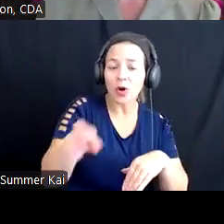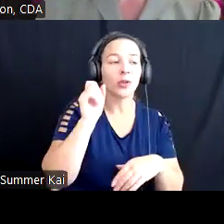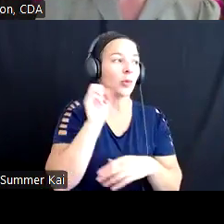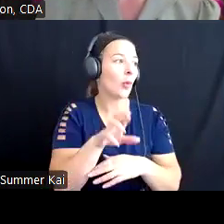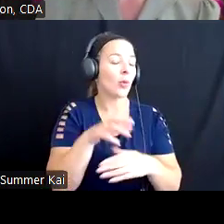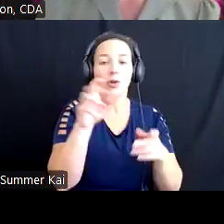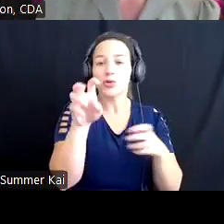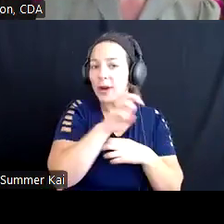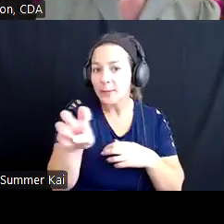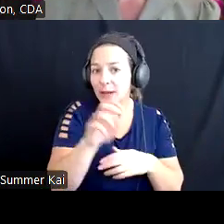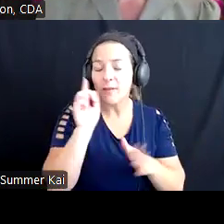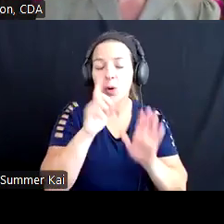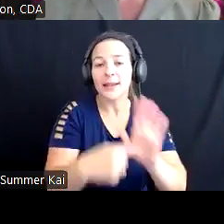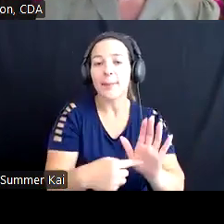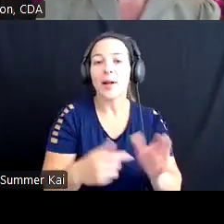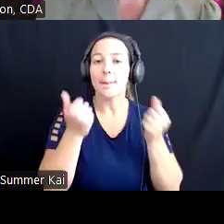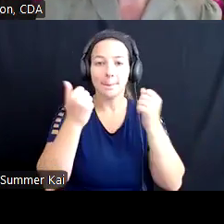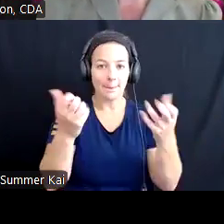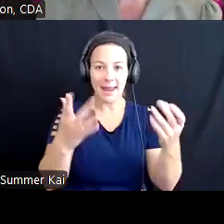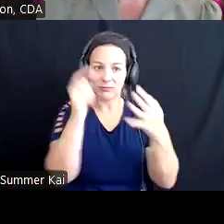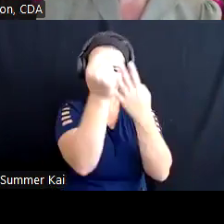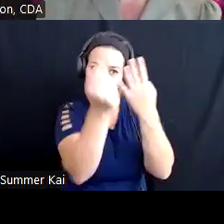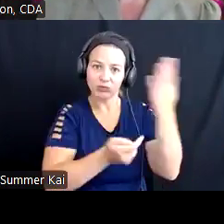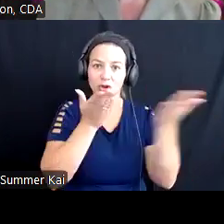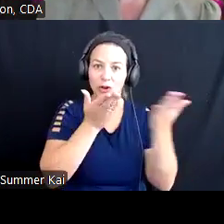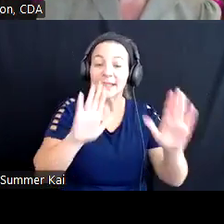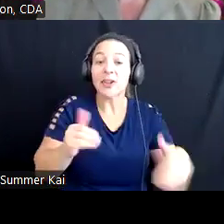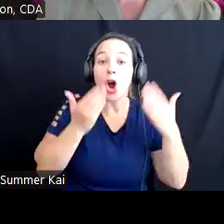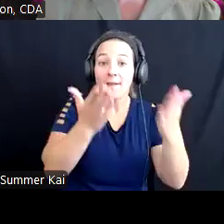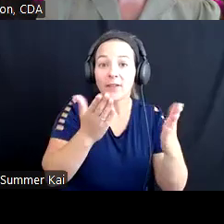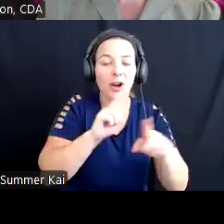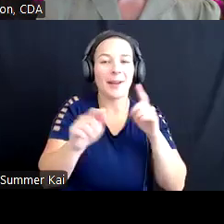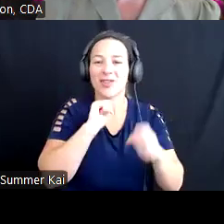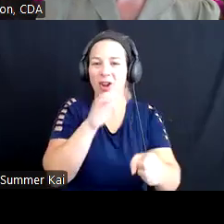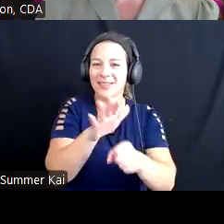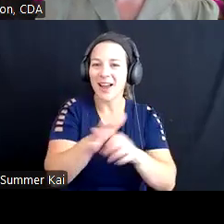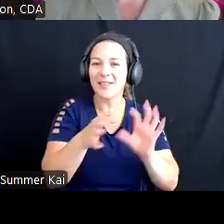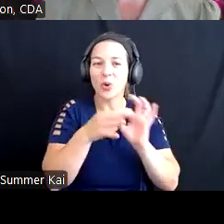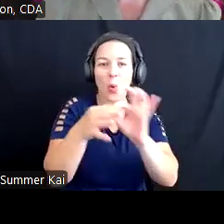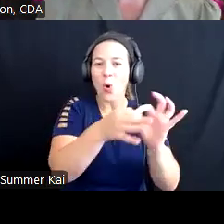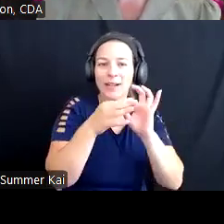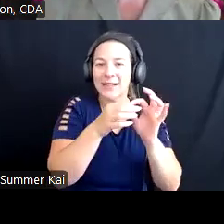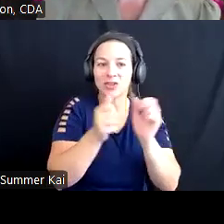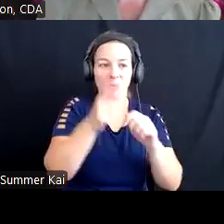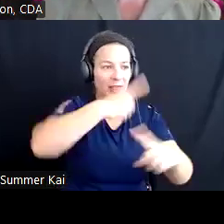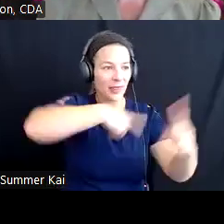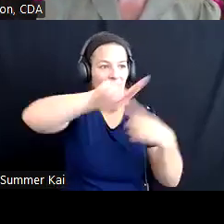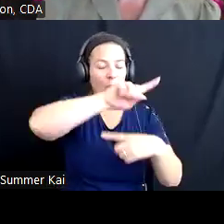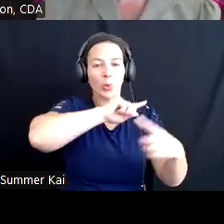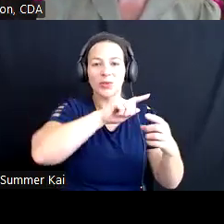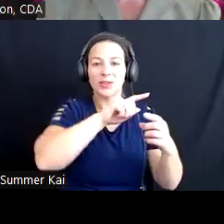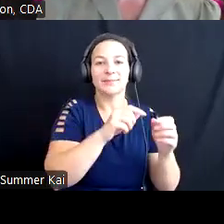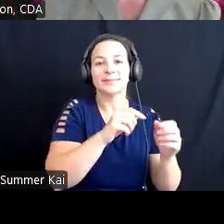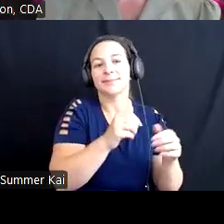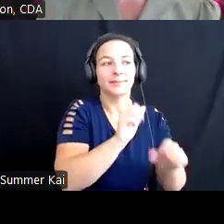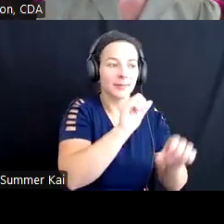example. There's multiple entities that offer those services, but there's not enough coordination among those entities to avoid